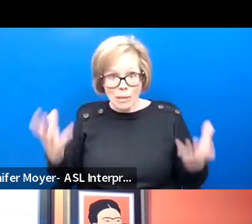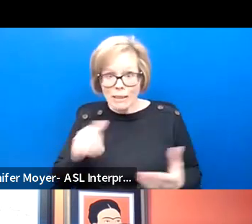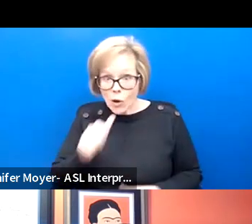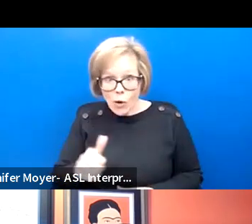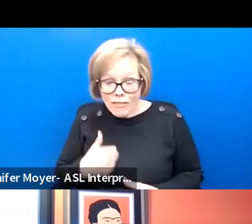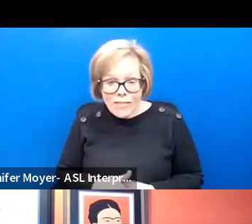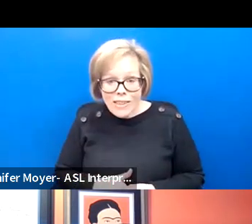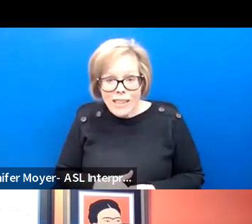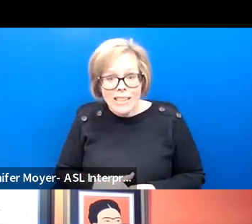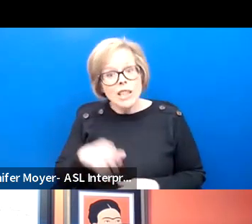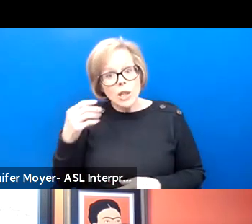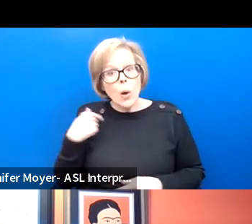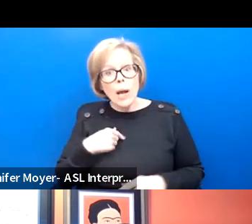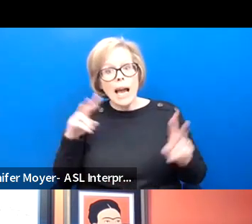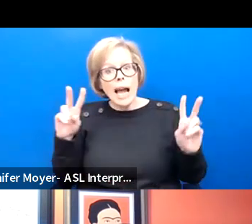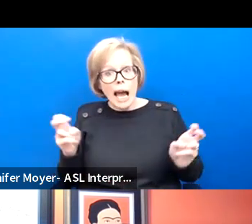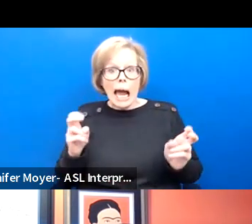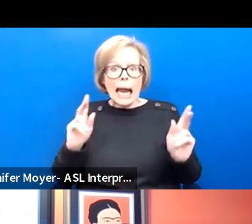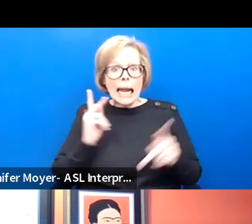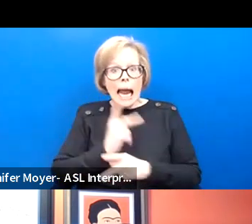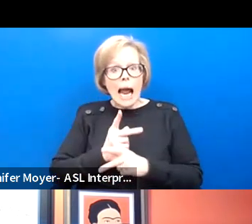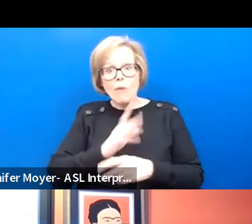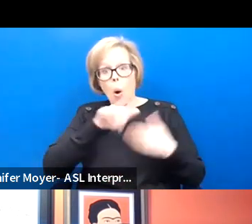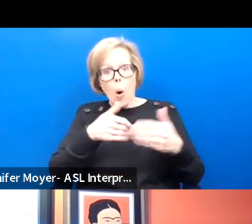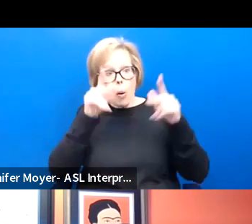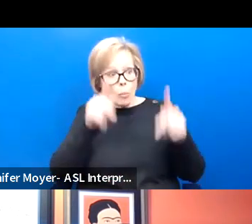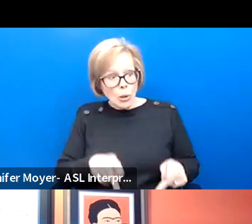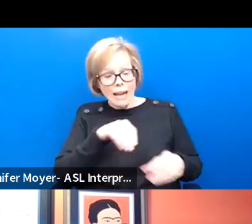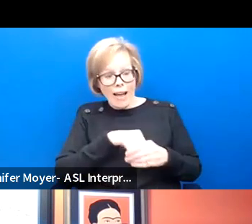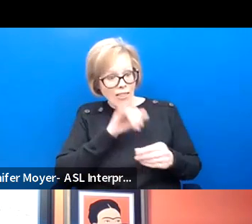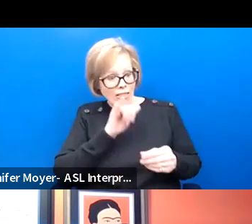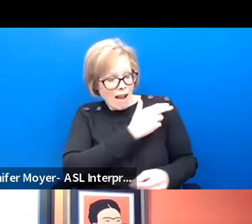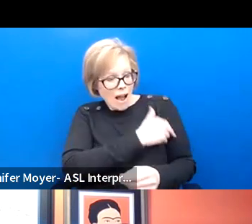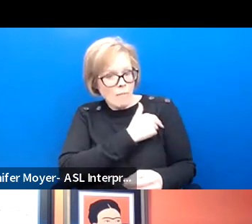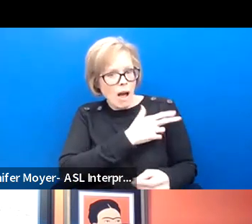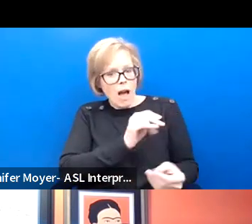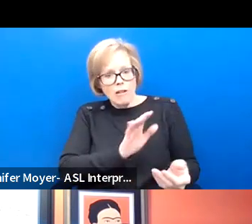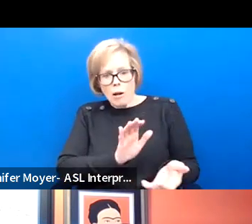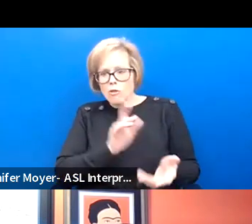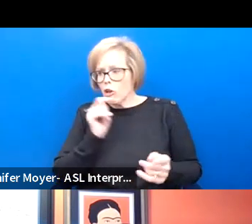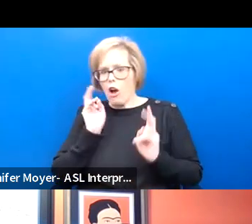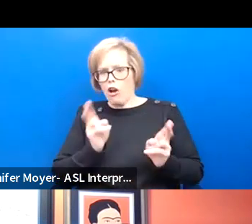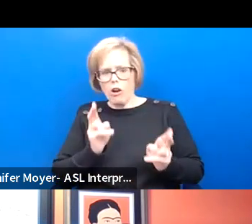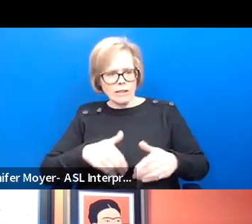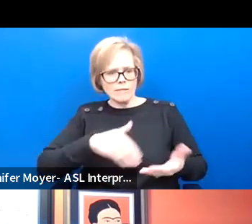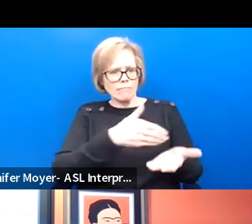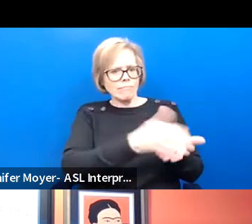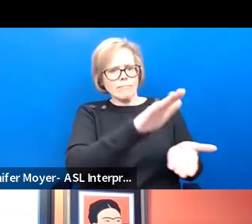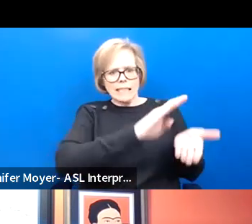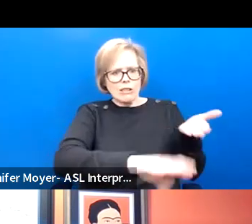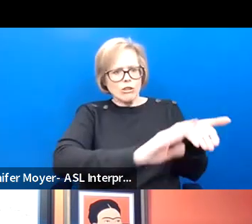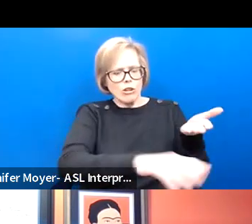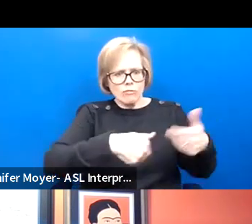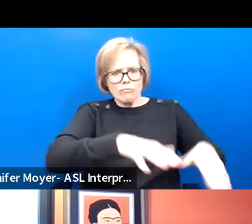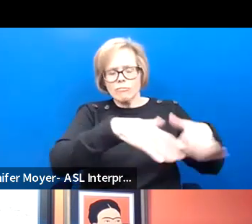are taking care, hopefully, of the whole person in the hospital, then pushing them out as fast as we can. And then they have